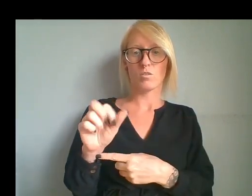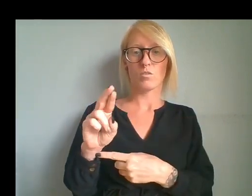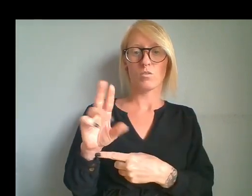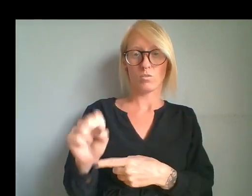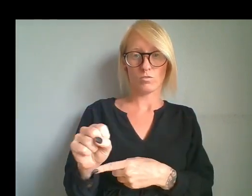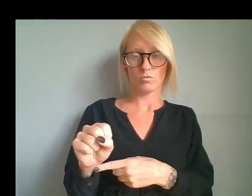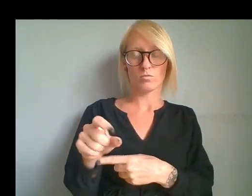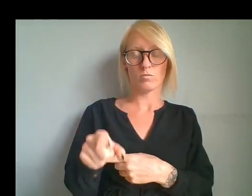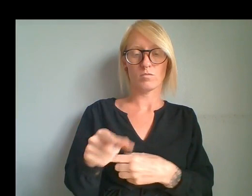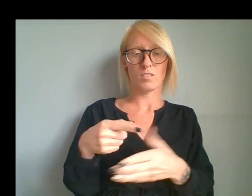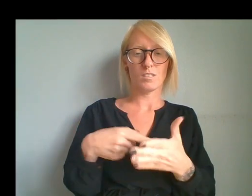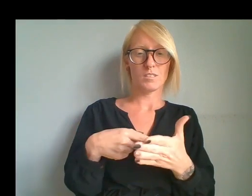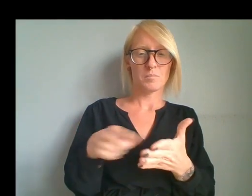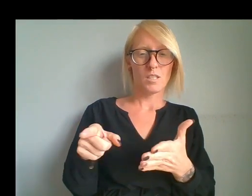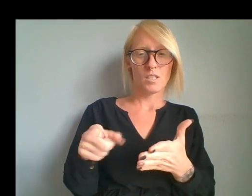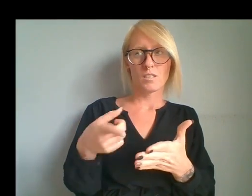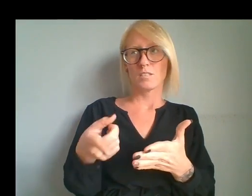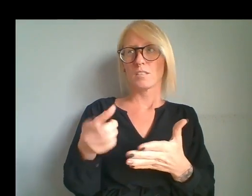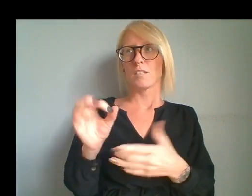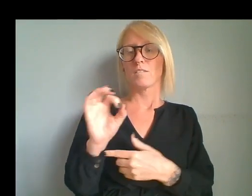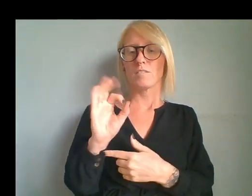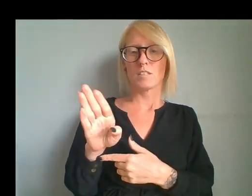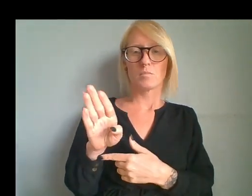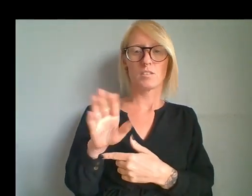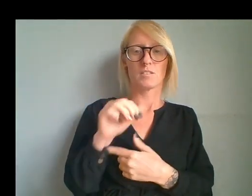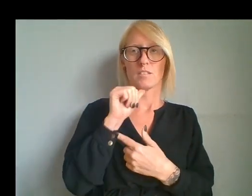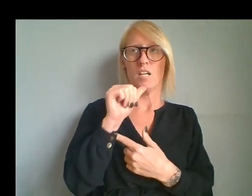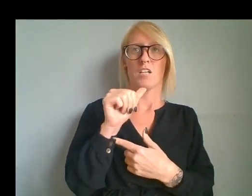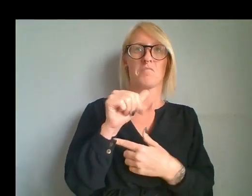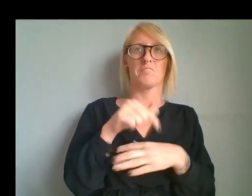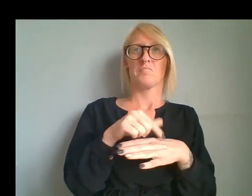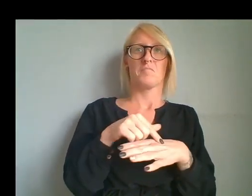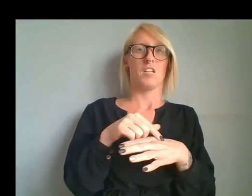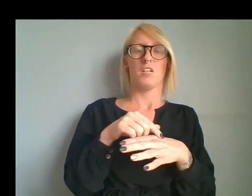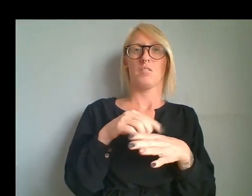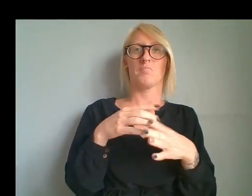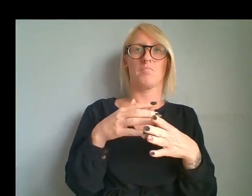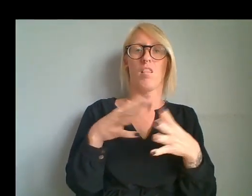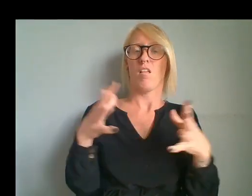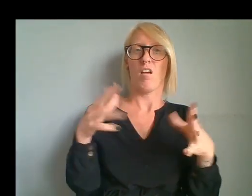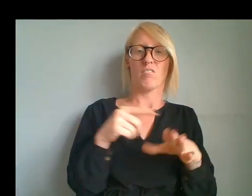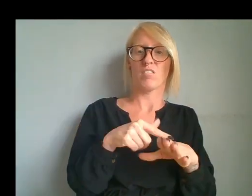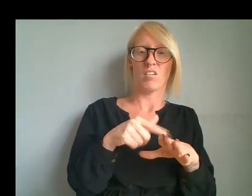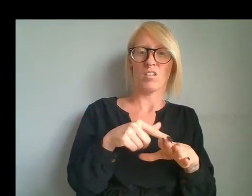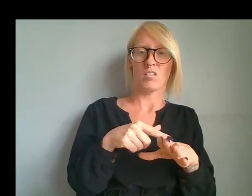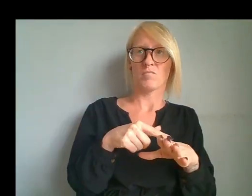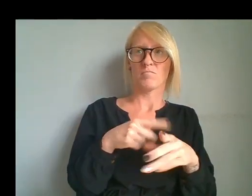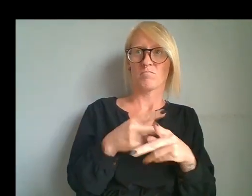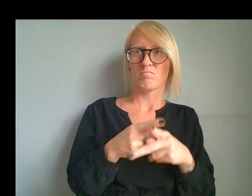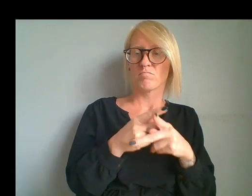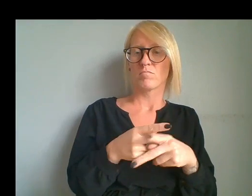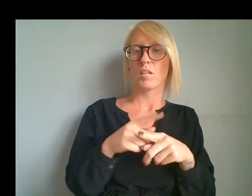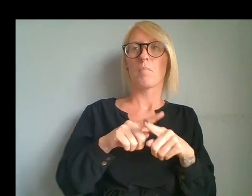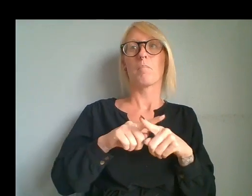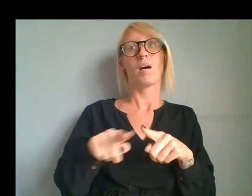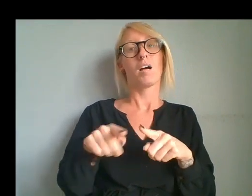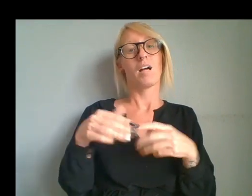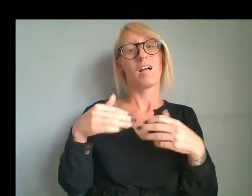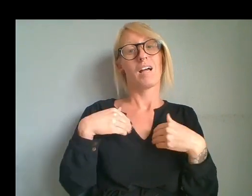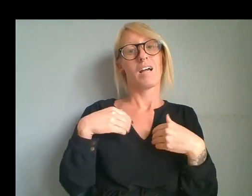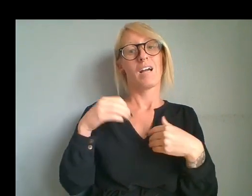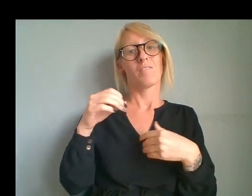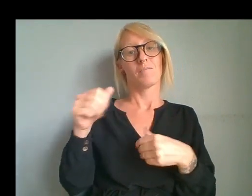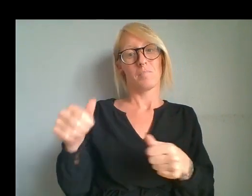spend, Facebook really doesn't have to be time consuming. It's just if you have a page, you're going to want to make sure that you are checking